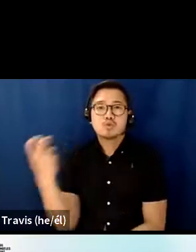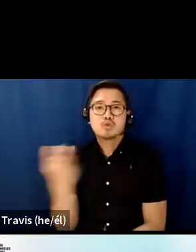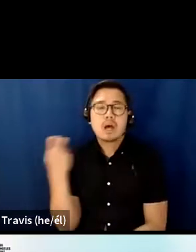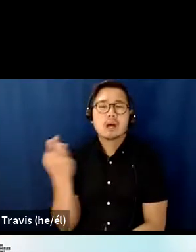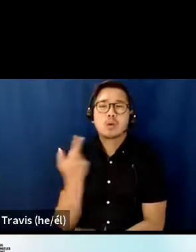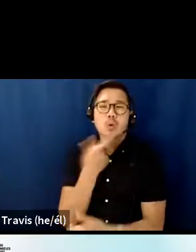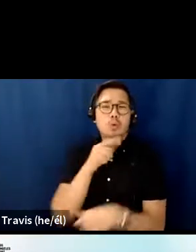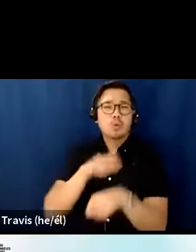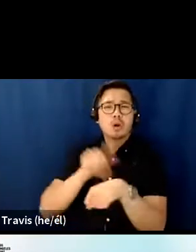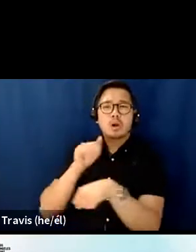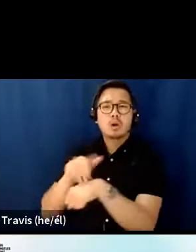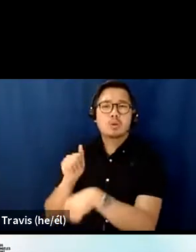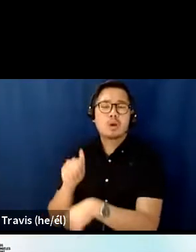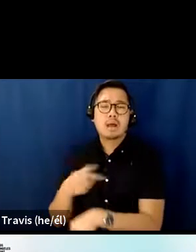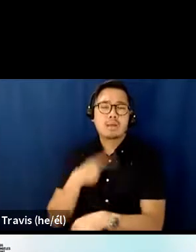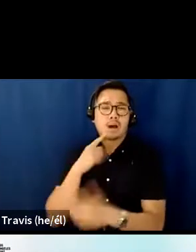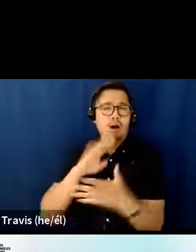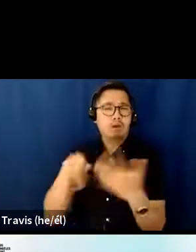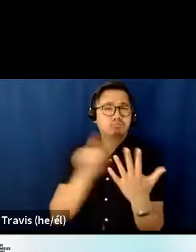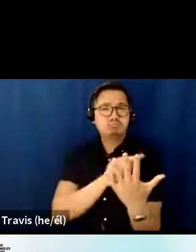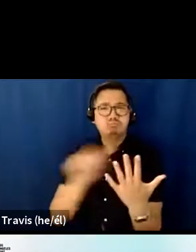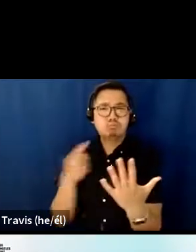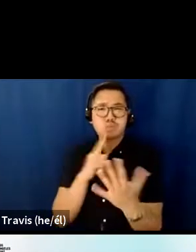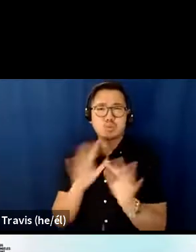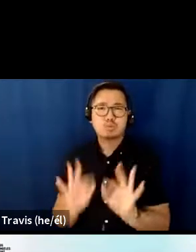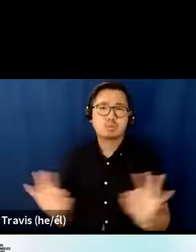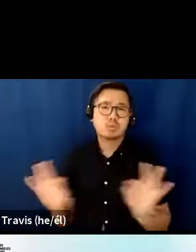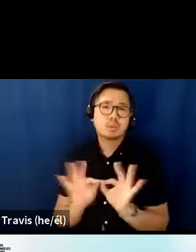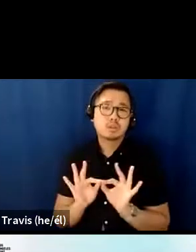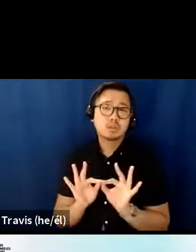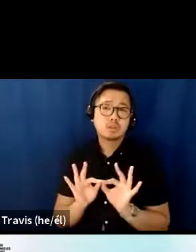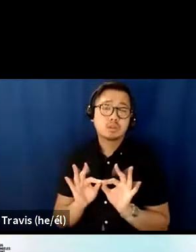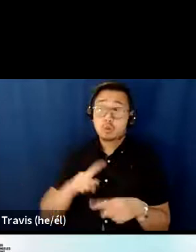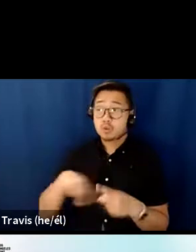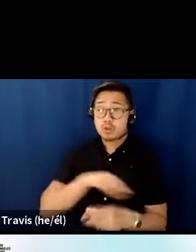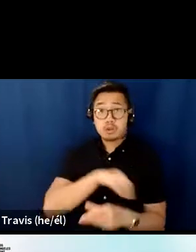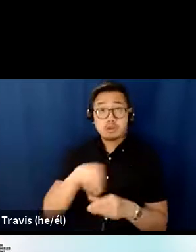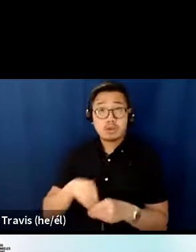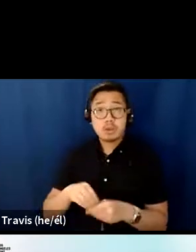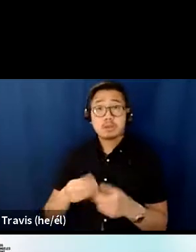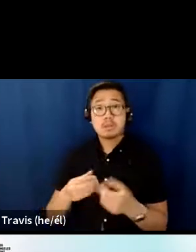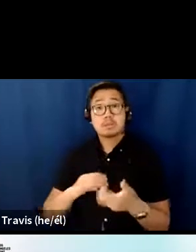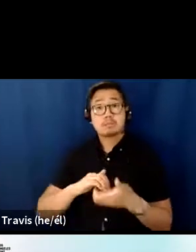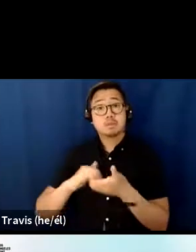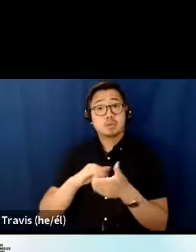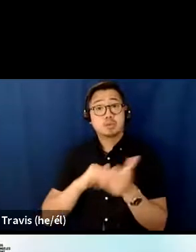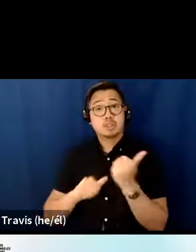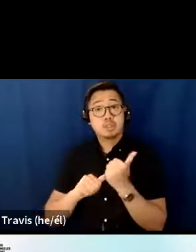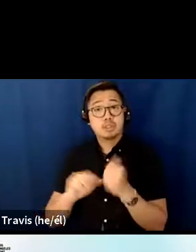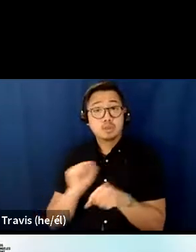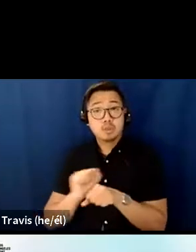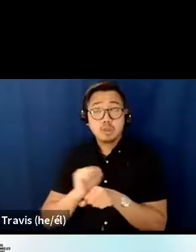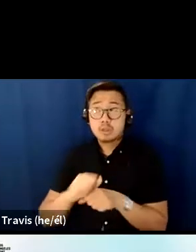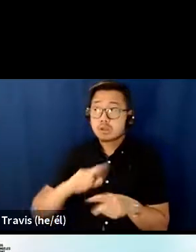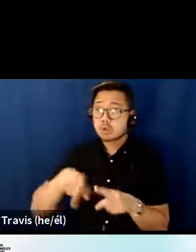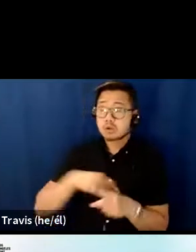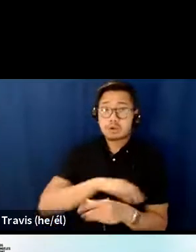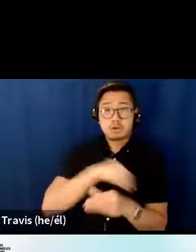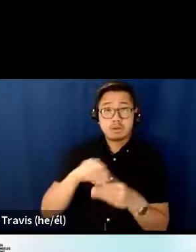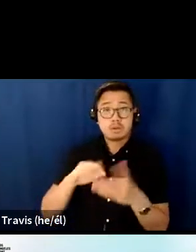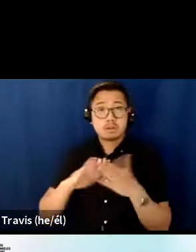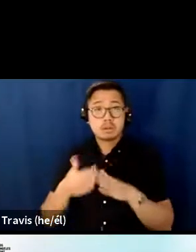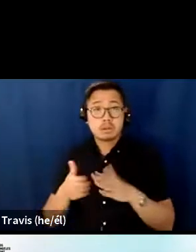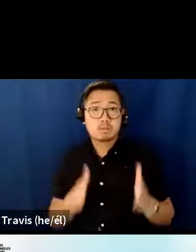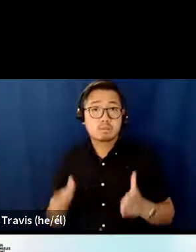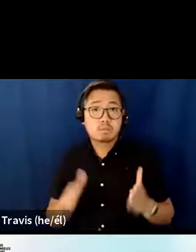of those things I think are so important when you're entering mutual aid work, when you're entering community organizing. And I think that that